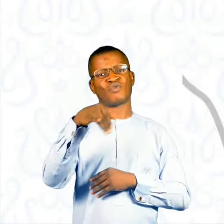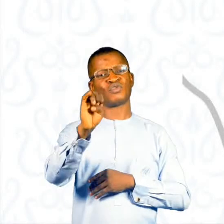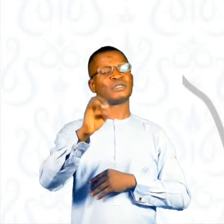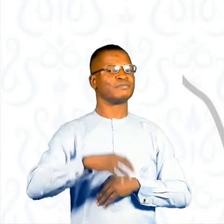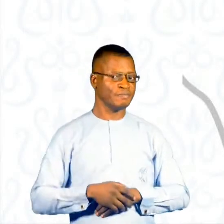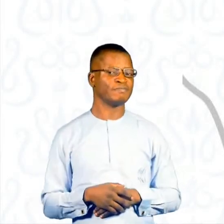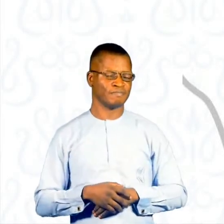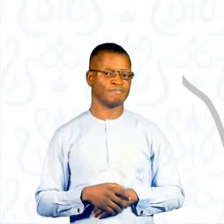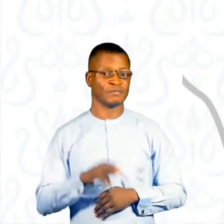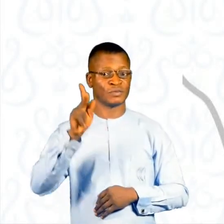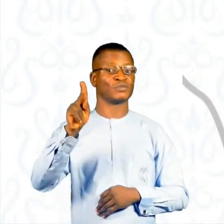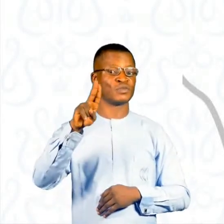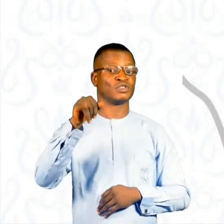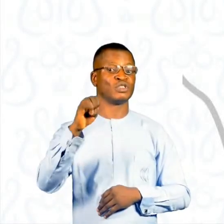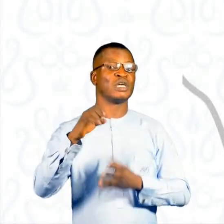around Kuje.